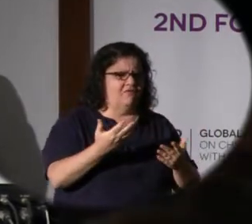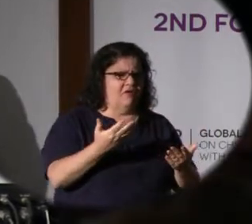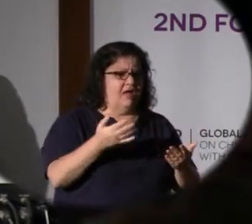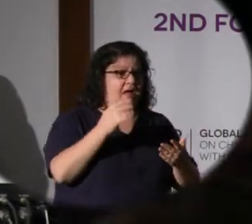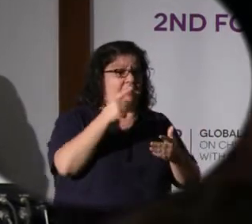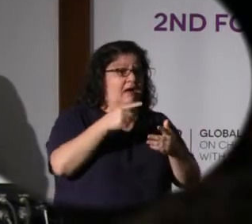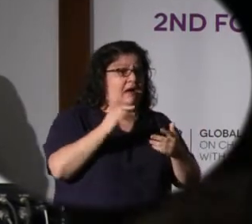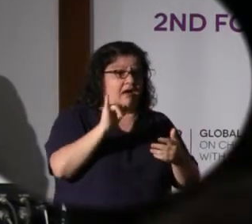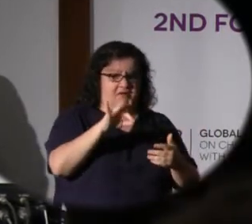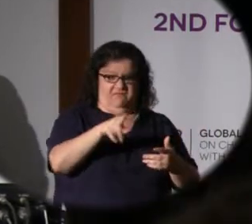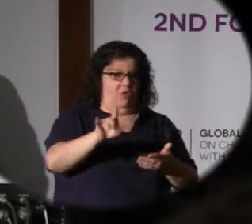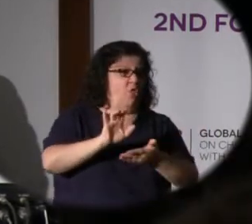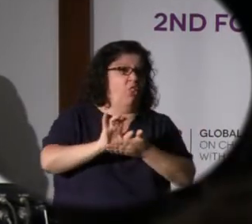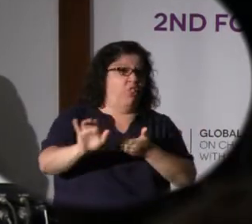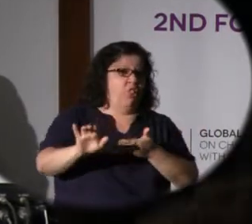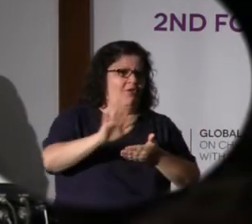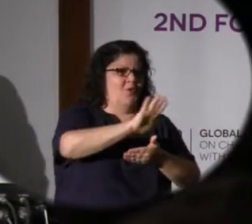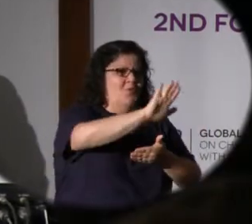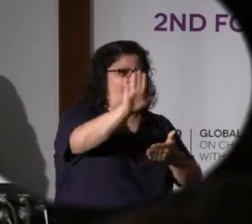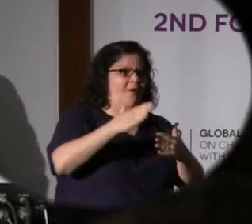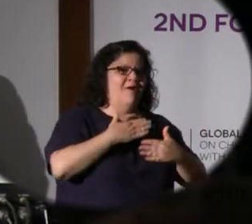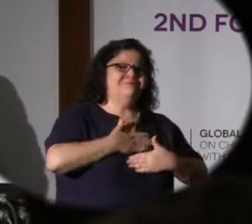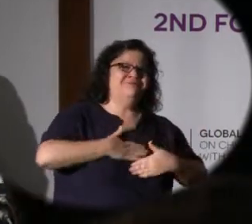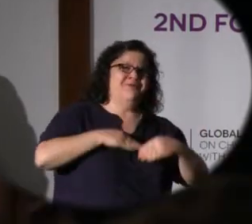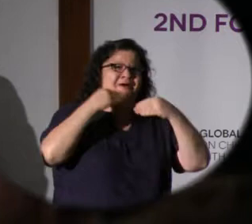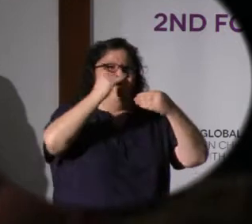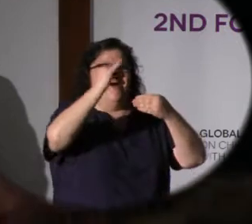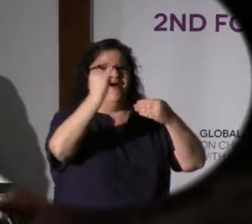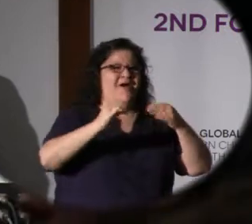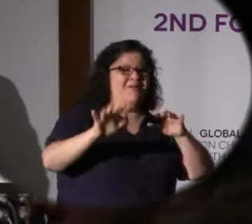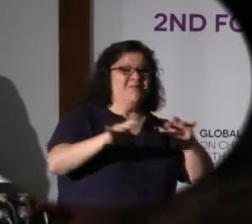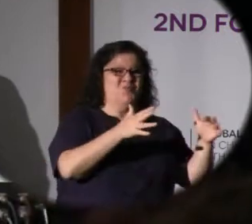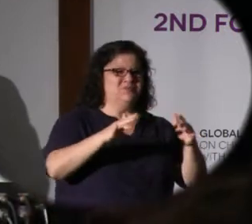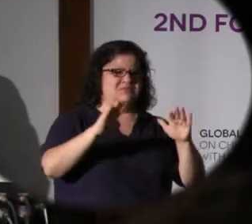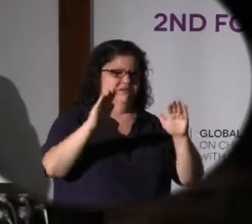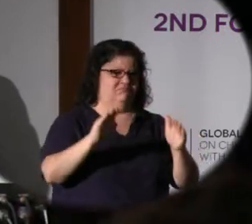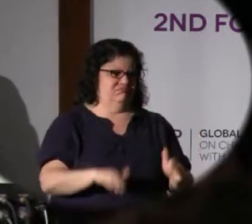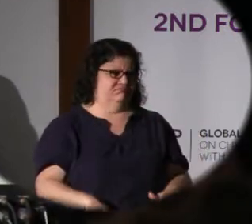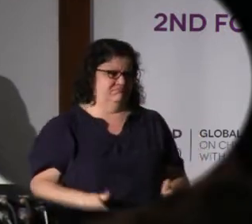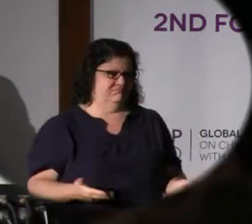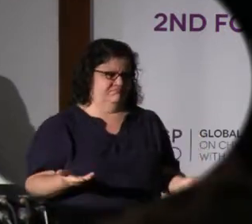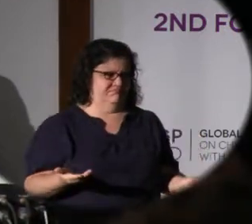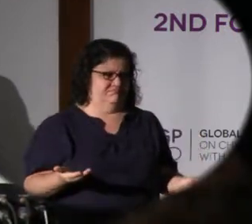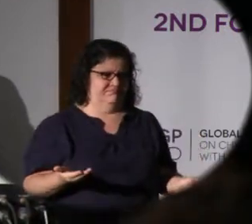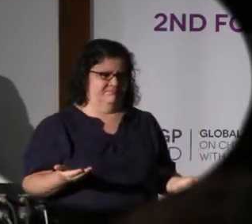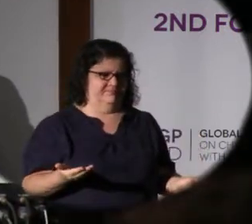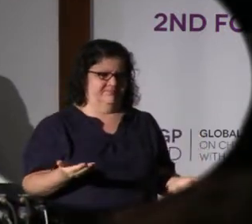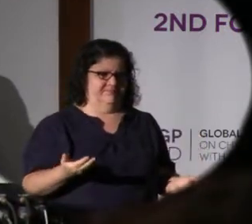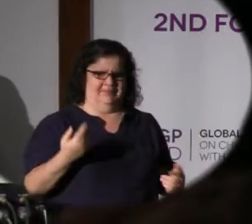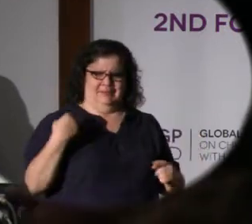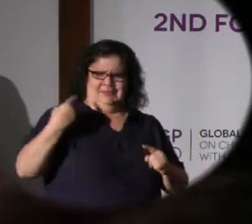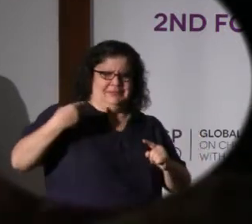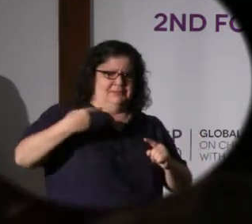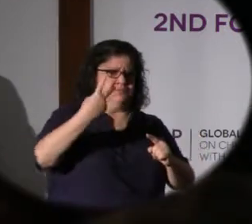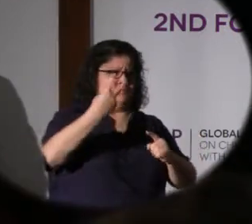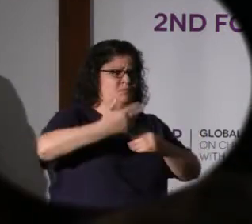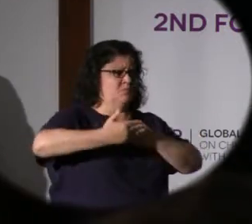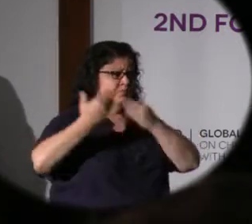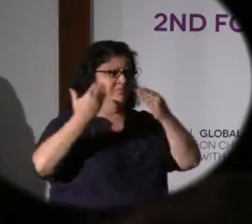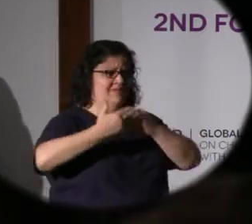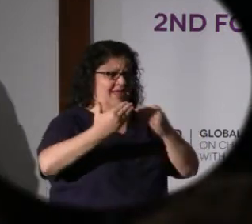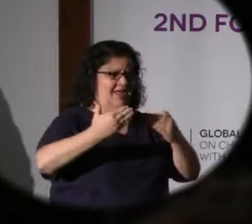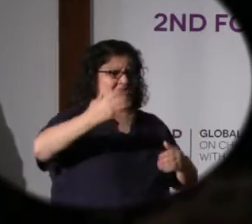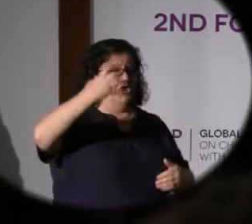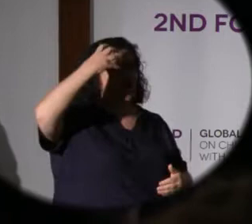come together to renew their pledge to invest in opening doors of opportunity for people with disabilities, and to gather